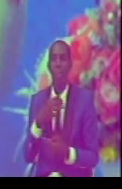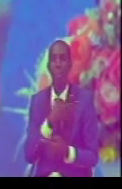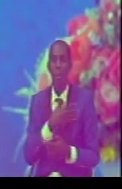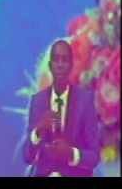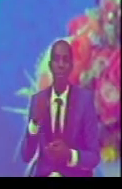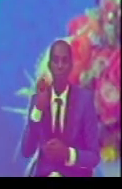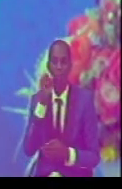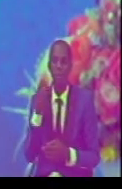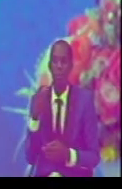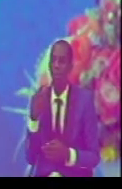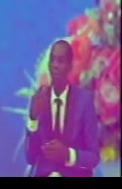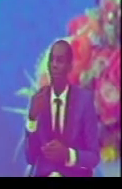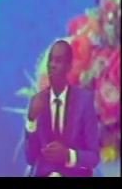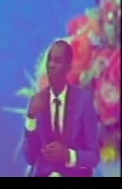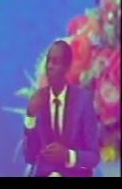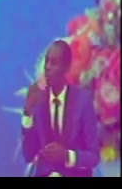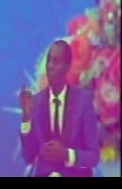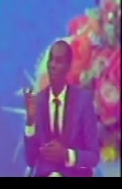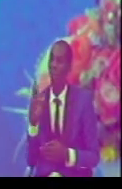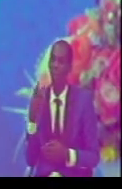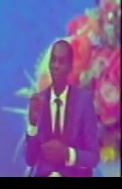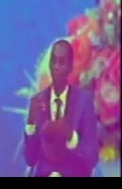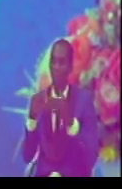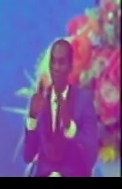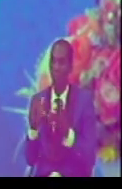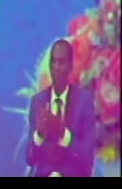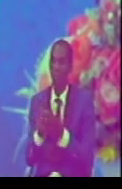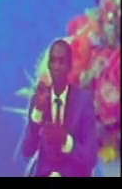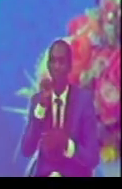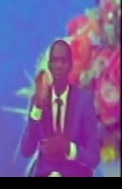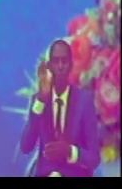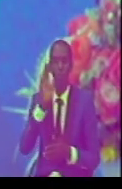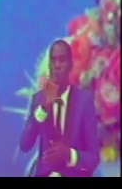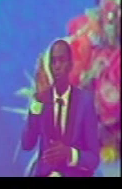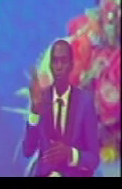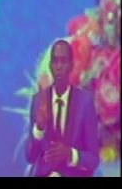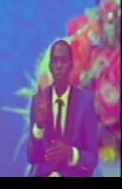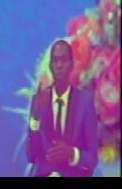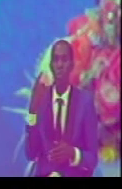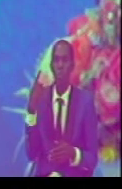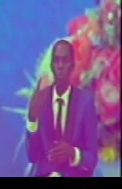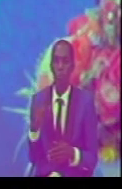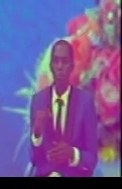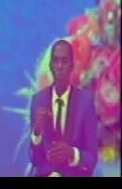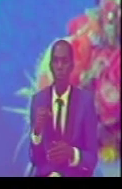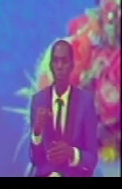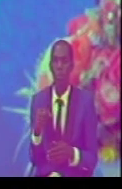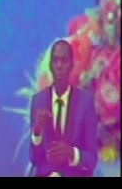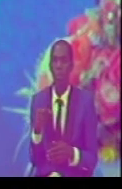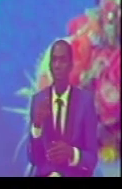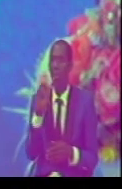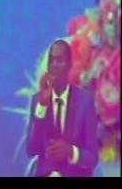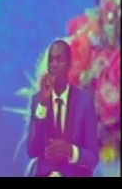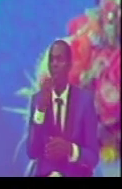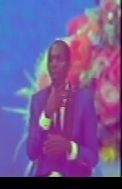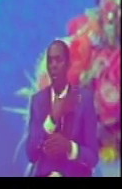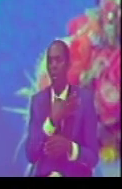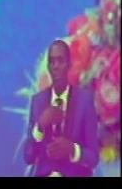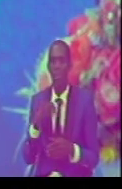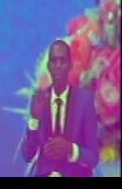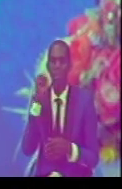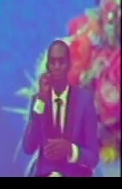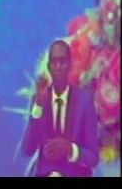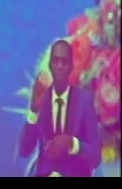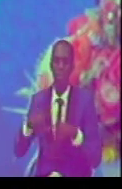Elele One Junction. And I told her that I was going to use the mic because last month, I went to somewhere, and on my way coming back,